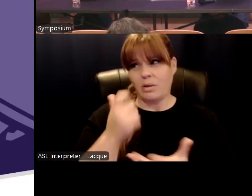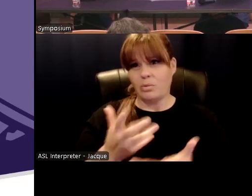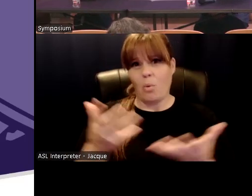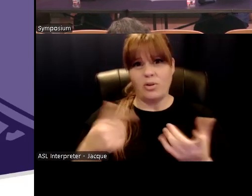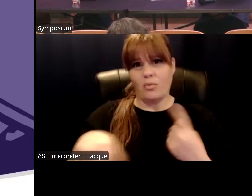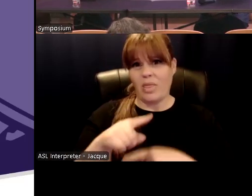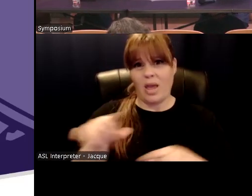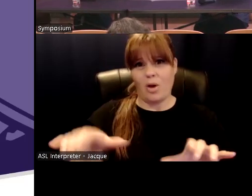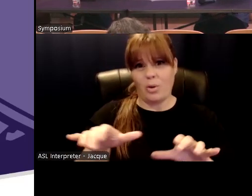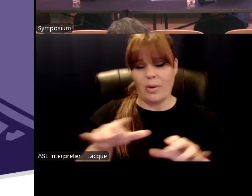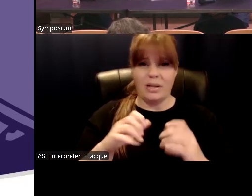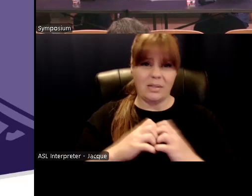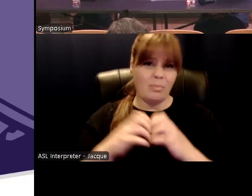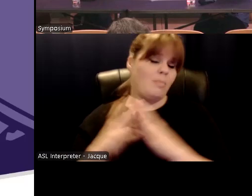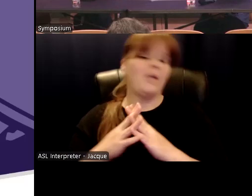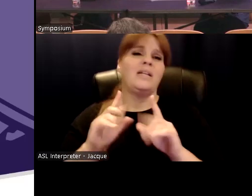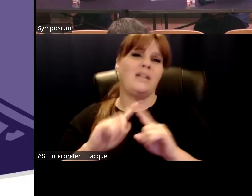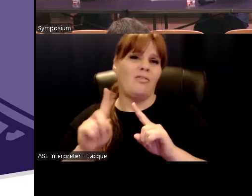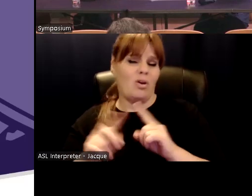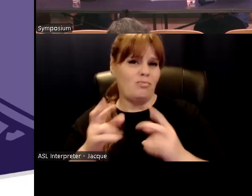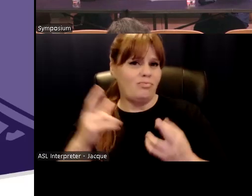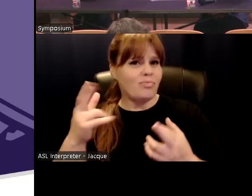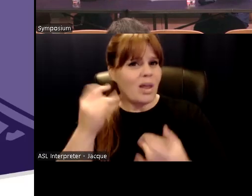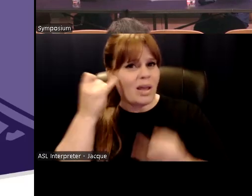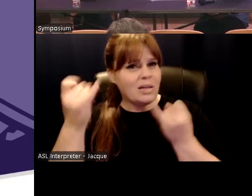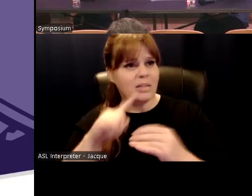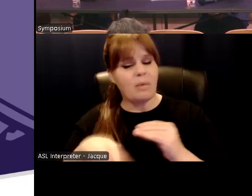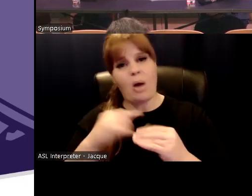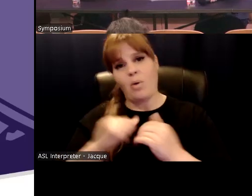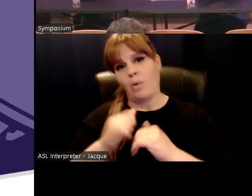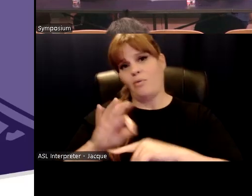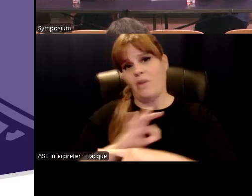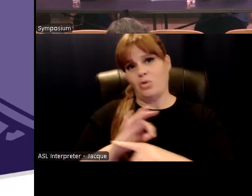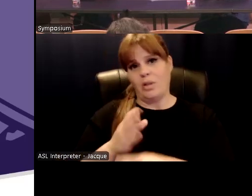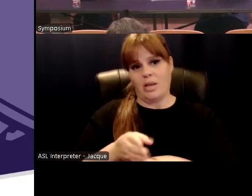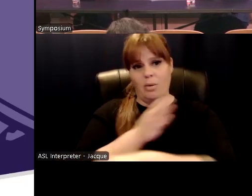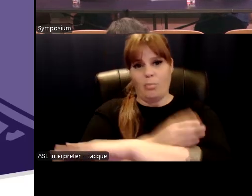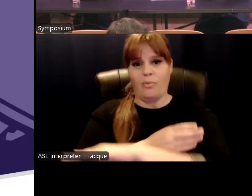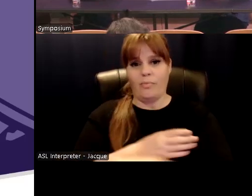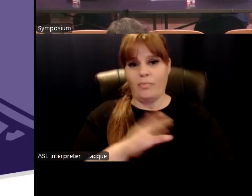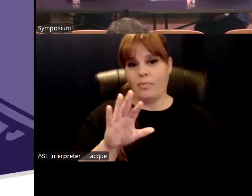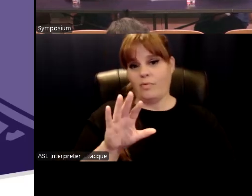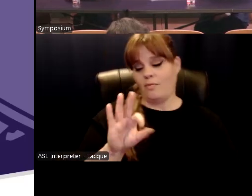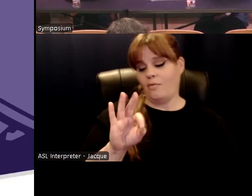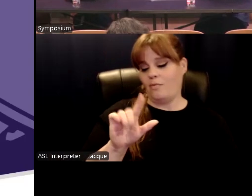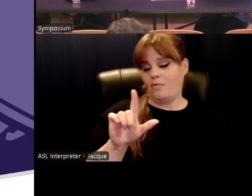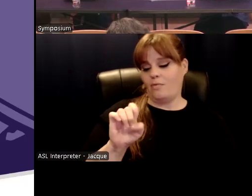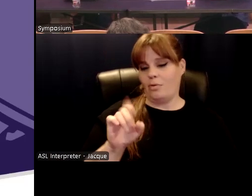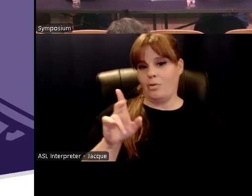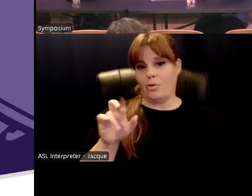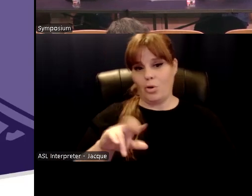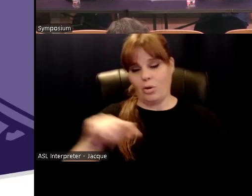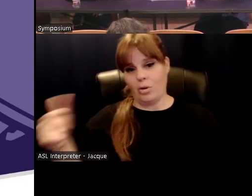different recommendations and ideas about how to functionally improve. So Fleur, if you want to give a few minutes.